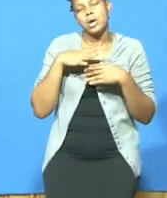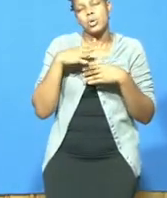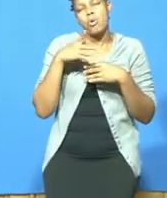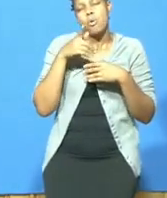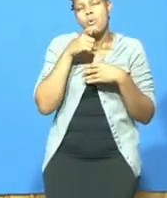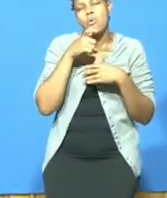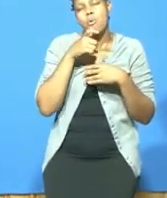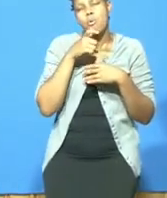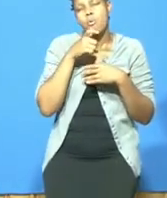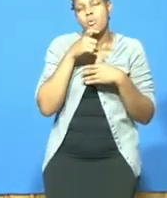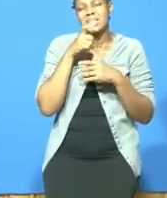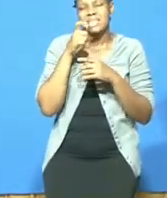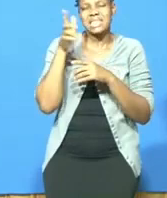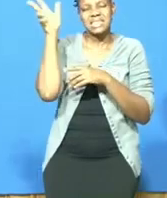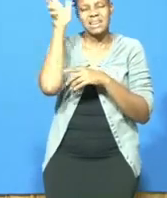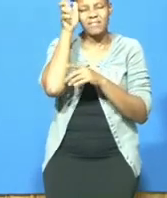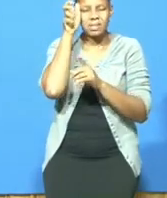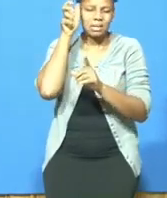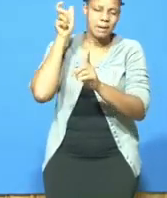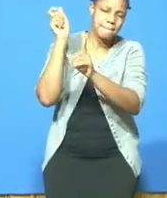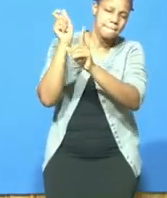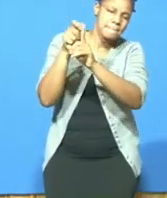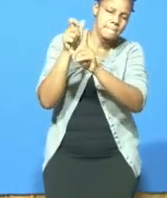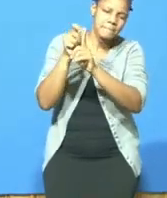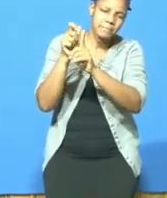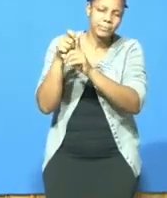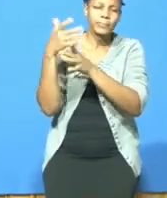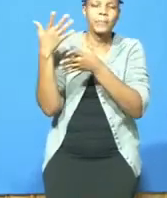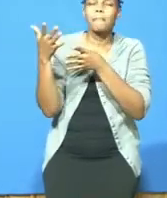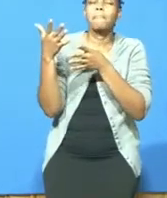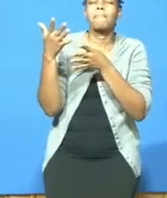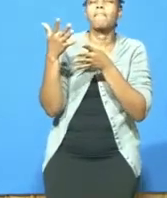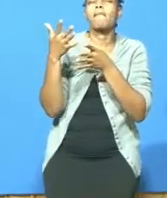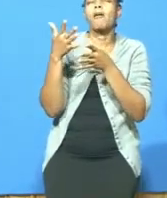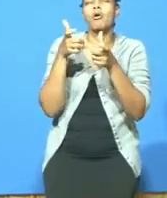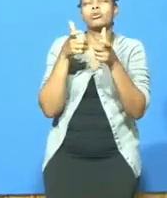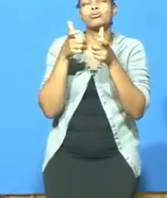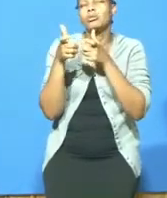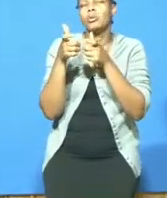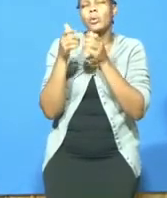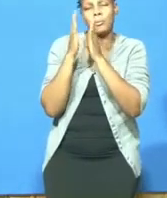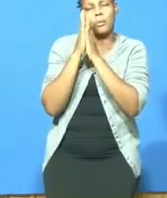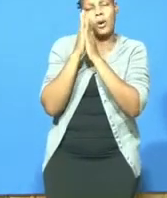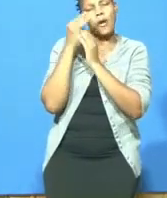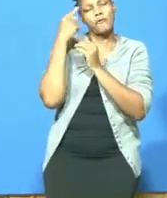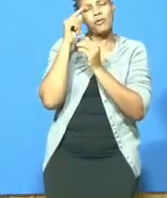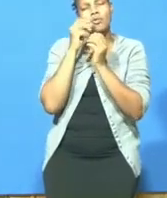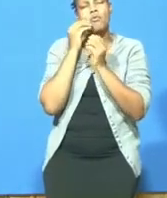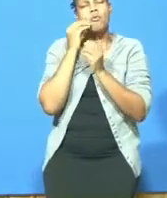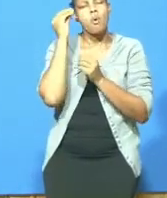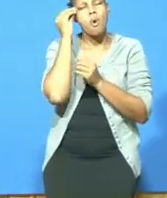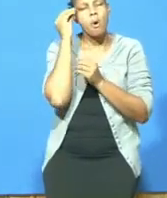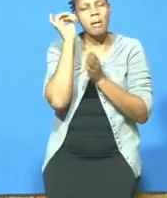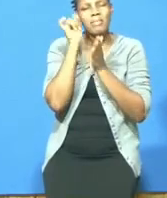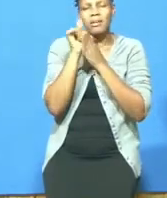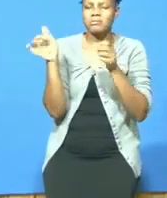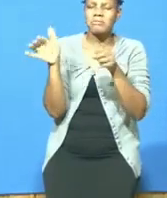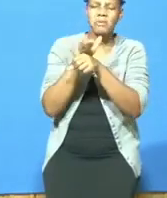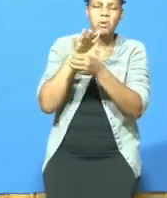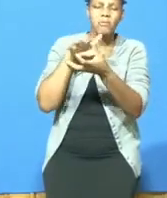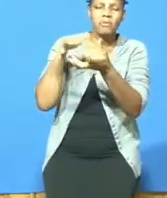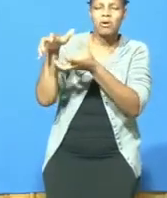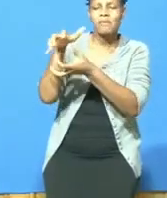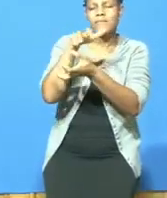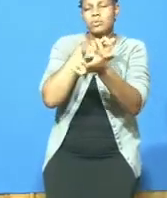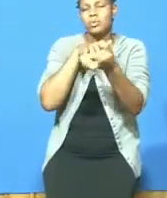demon possession. We're praying today, God, for that home that is riddled with confusion.